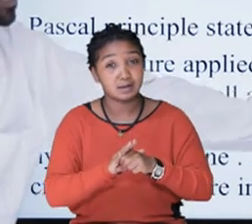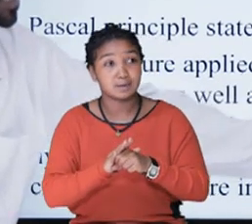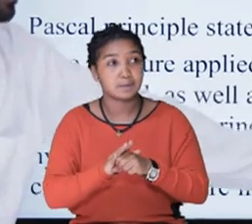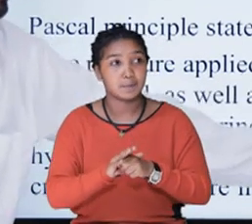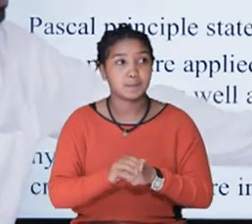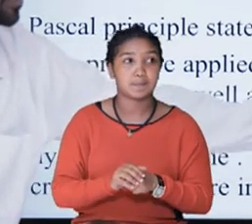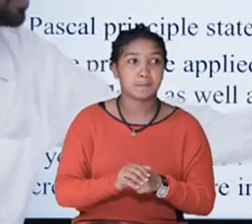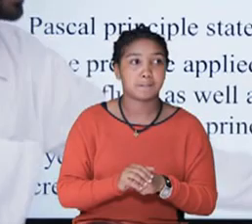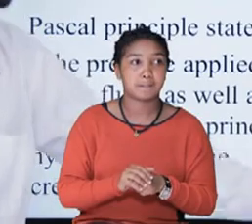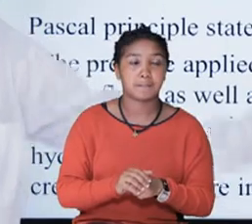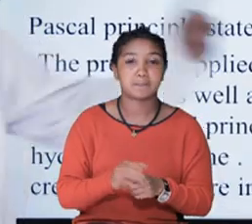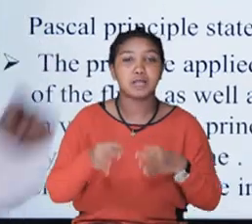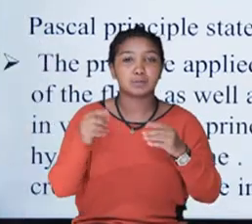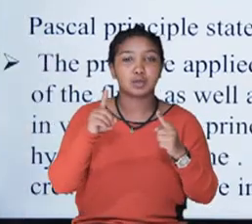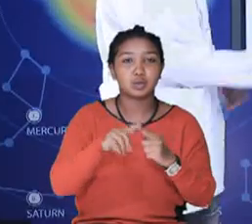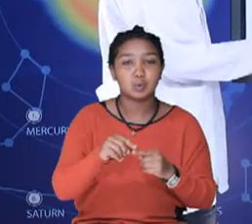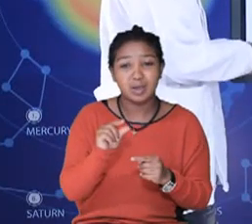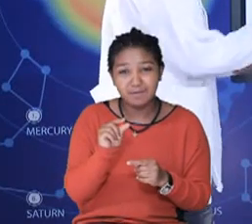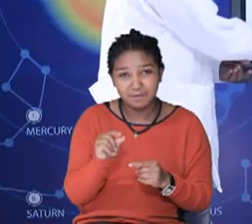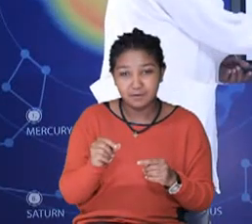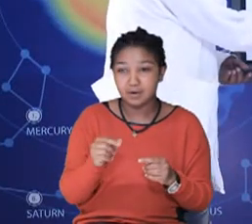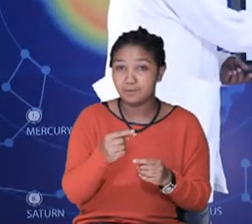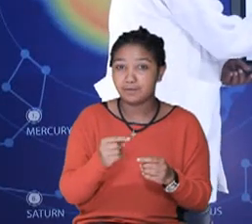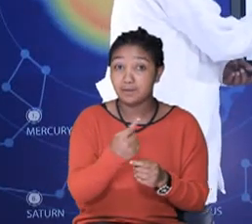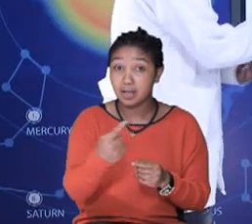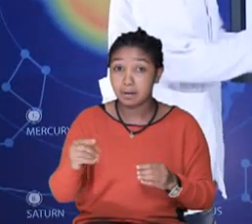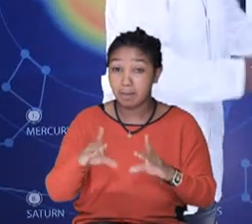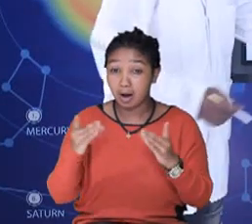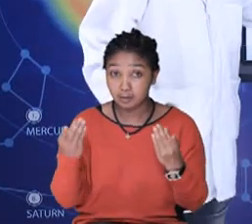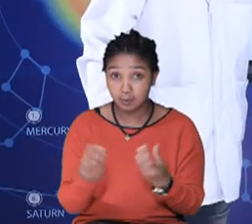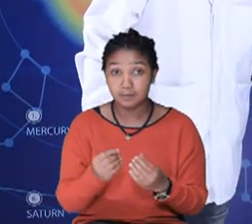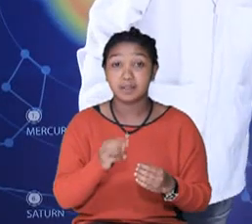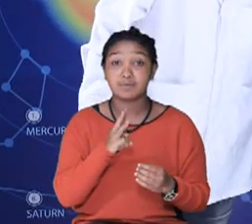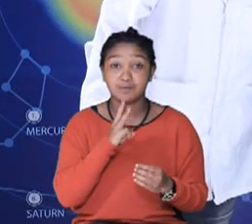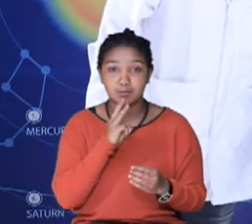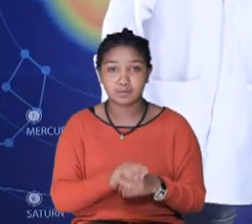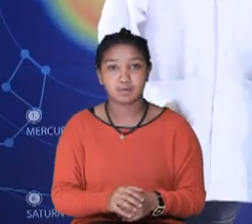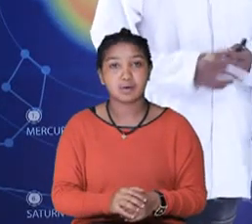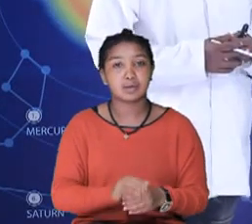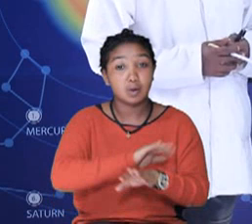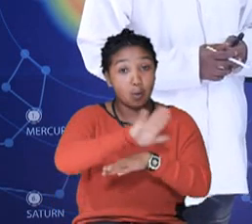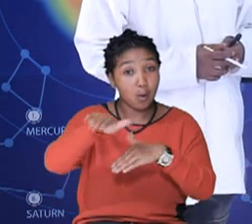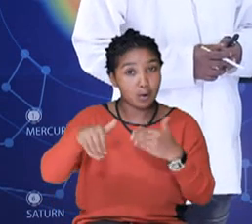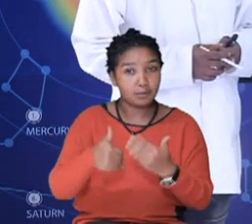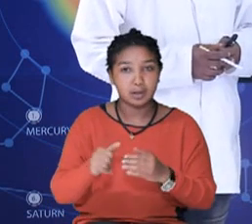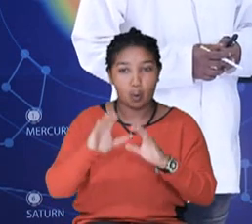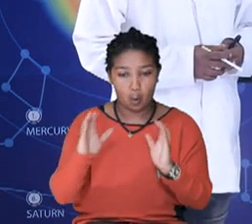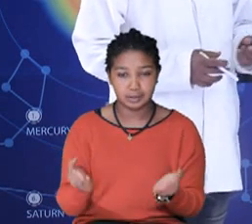is transmitted to every part of the fluid as well as to the wall of the container, it says.